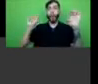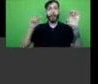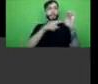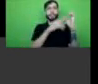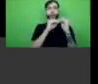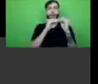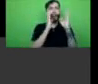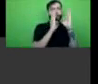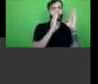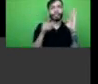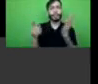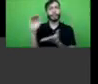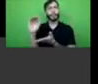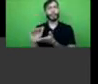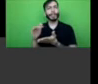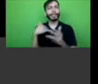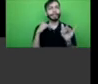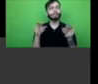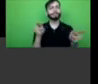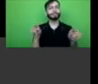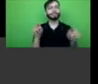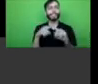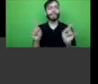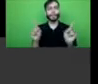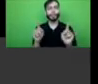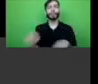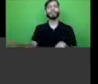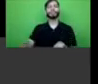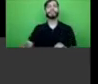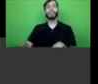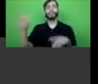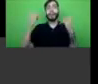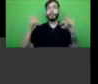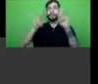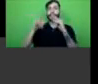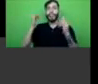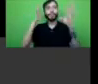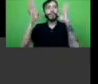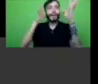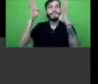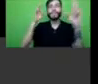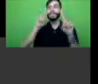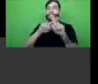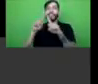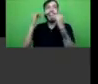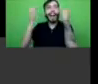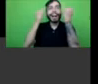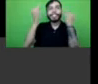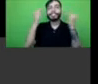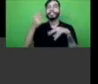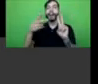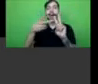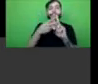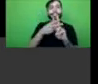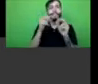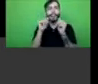People have tried to engage in clever hashtag activism to try and get people to